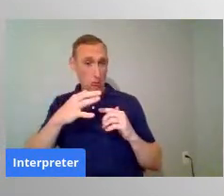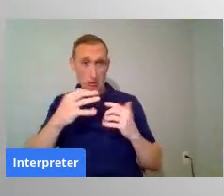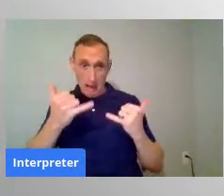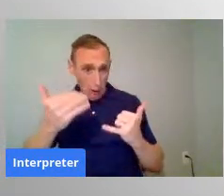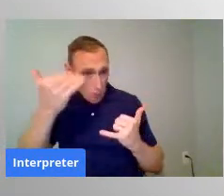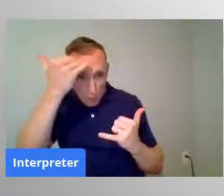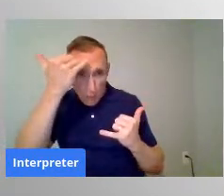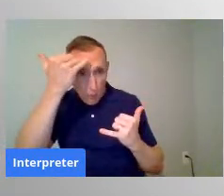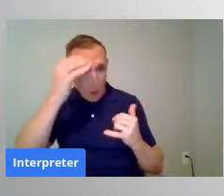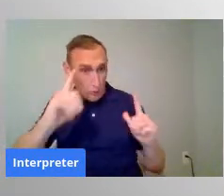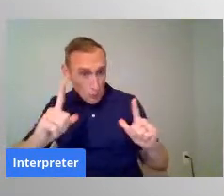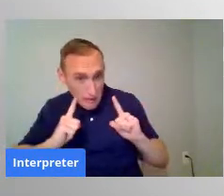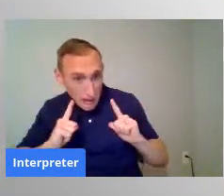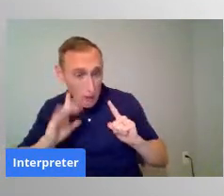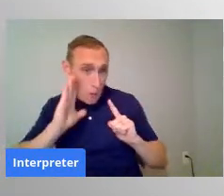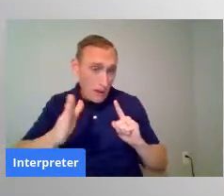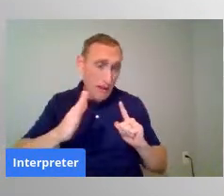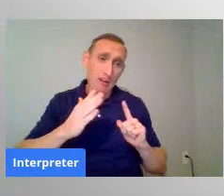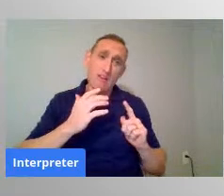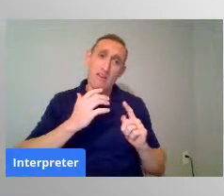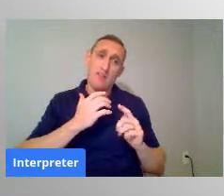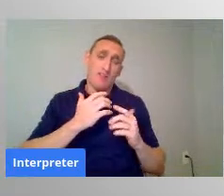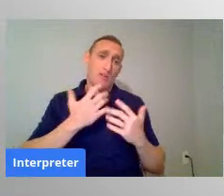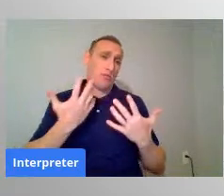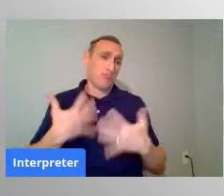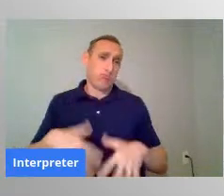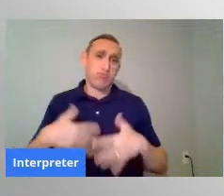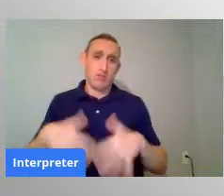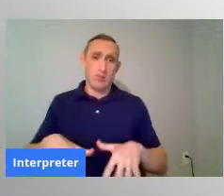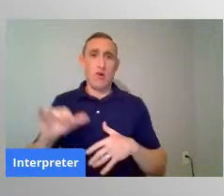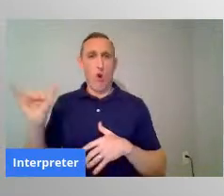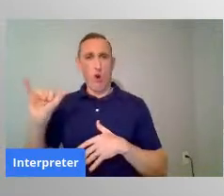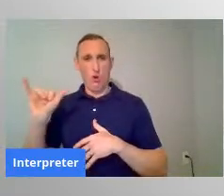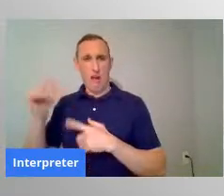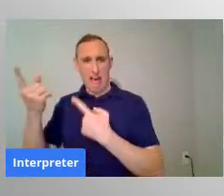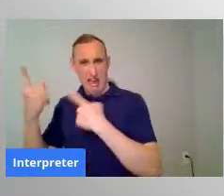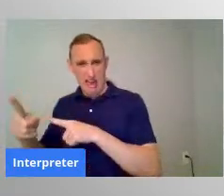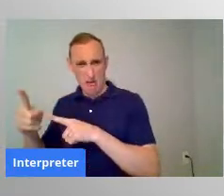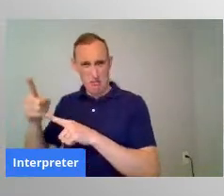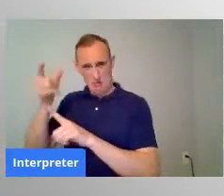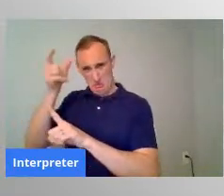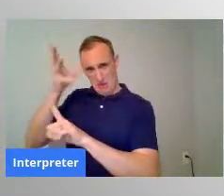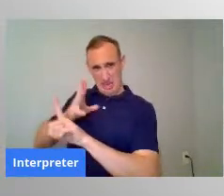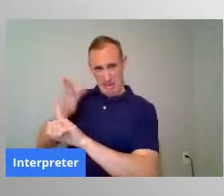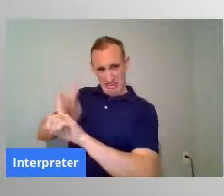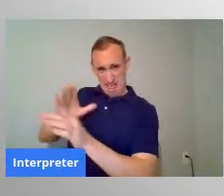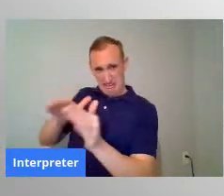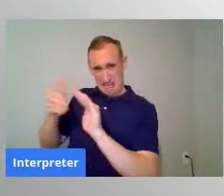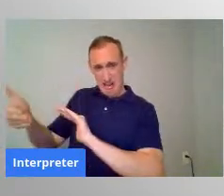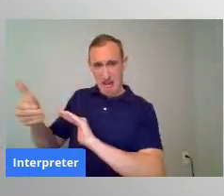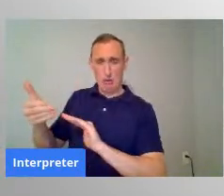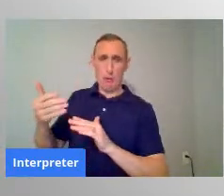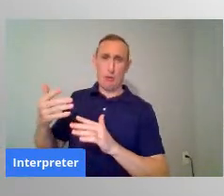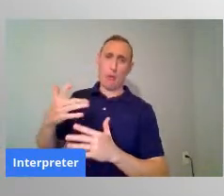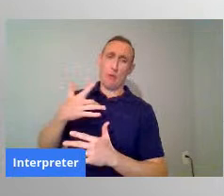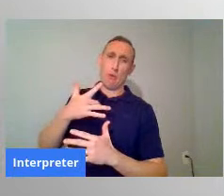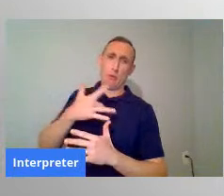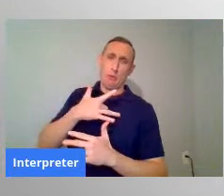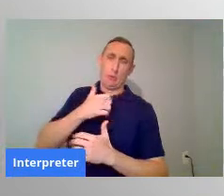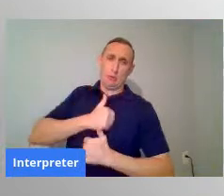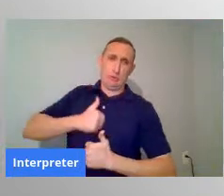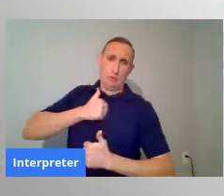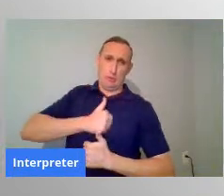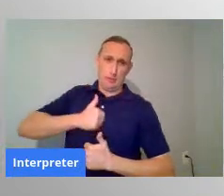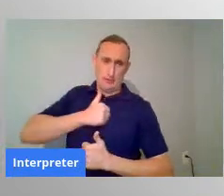in now. So thank you. Sorry to hear that. Yes, thank you very much, Ms.